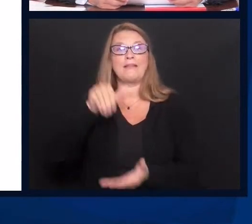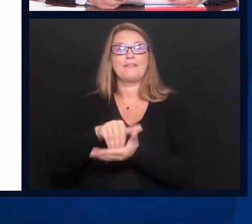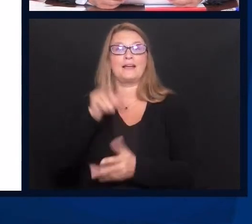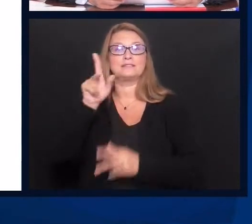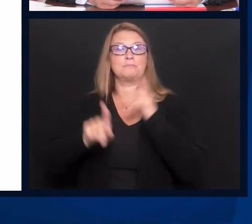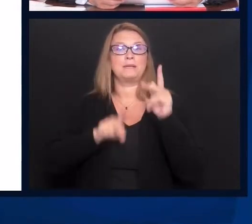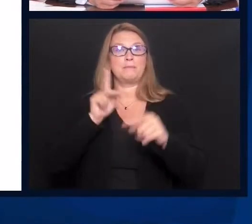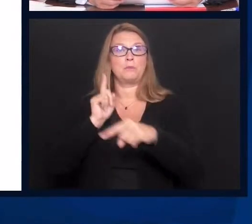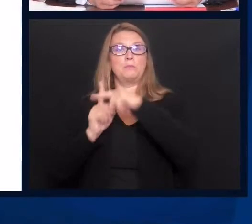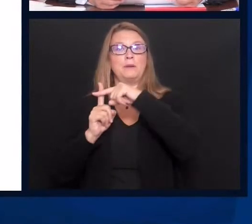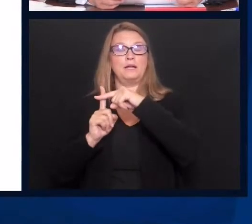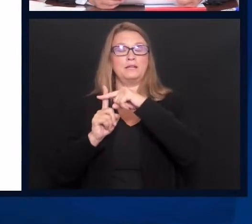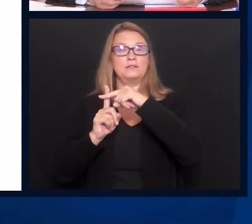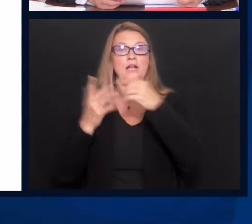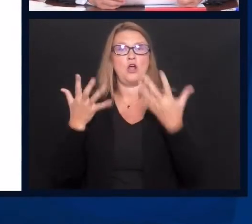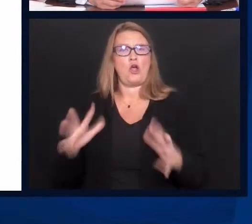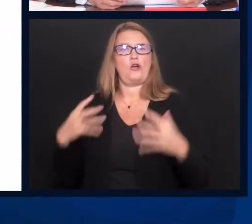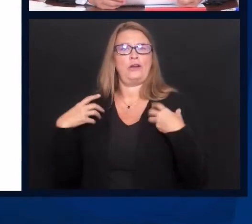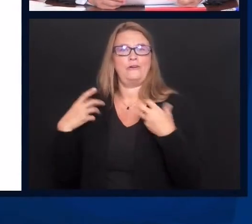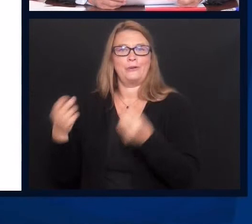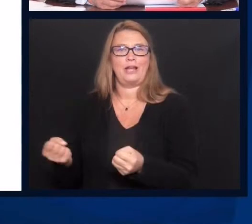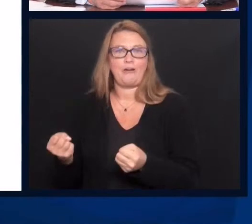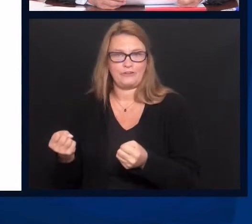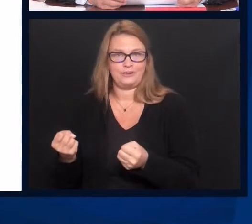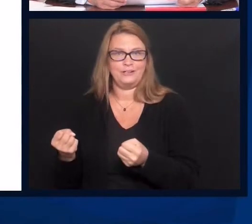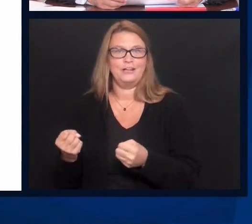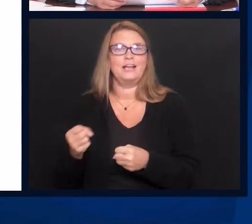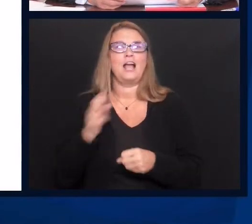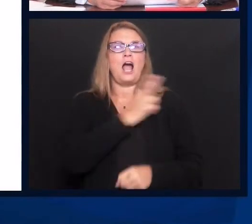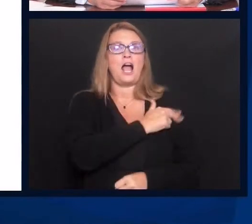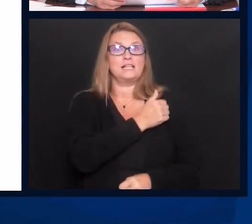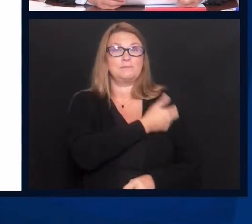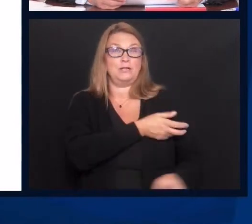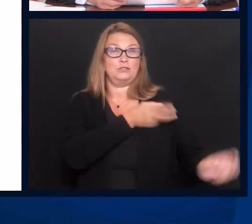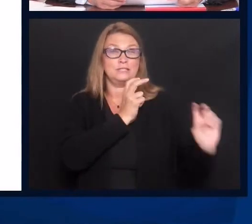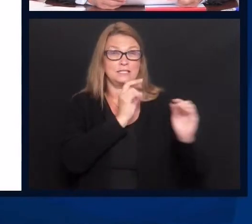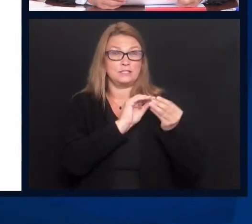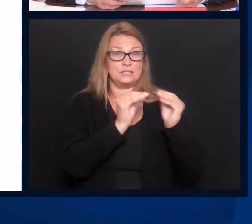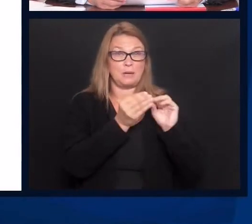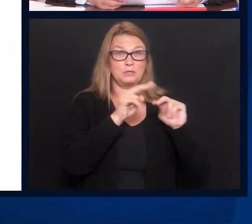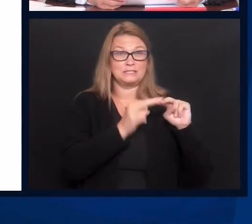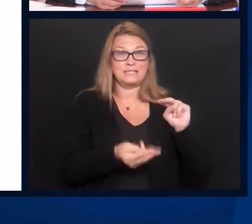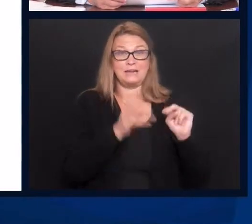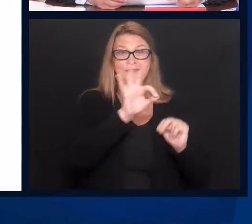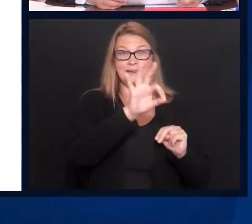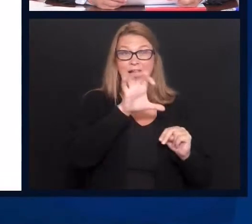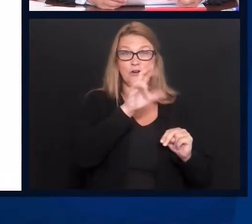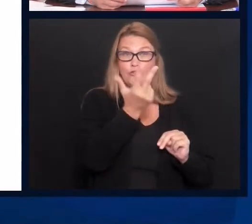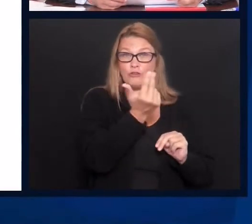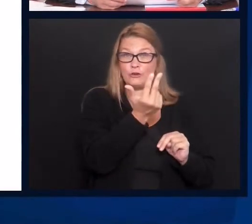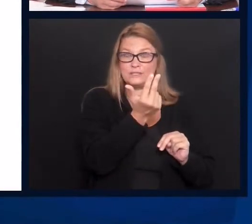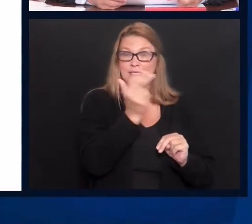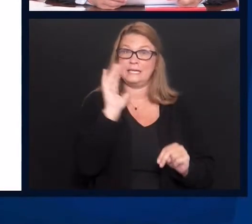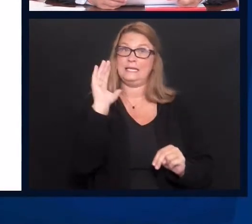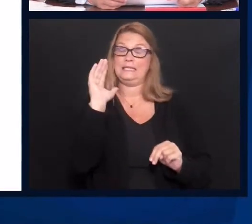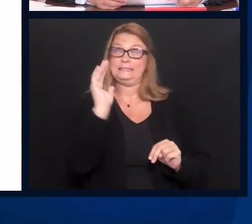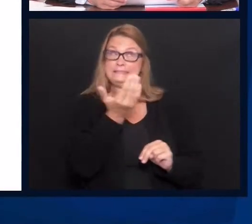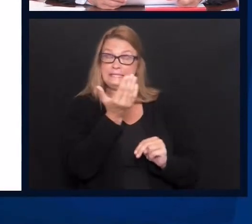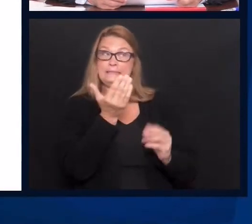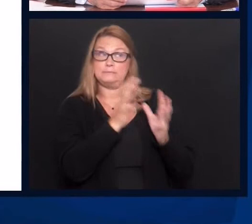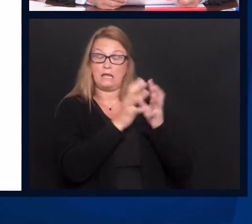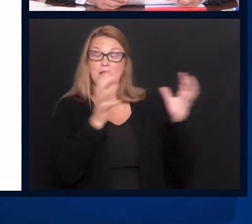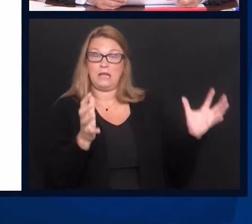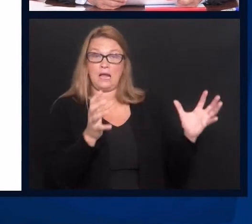people plus that have recovered from this. Our hospitalizations are down to 913. It seems like a lot, but they